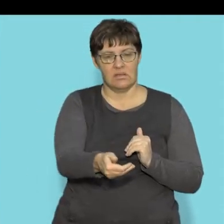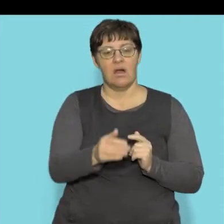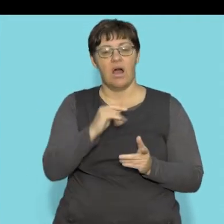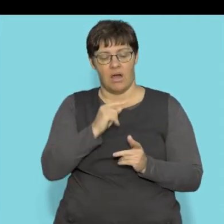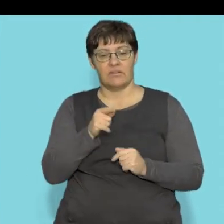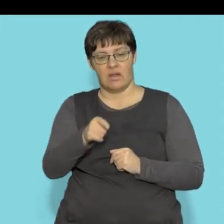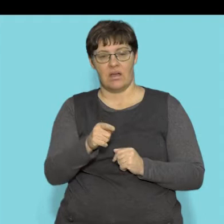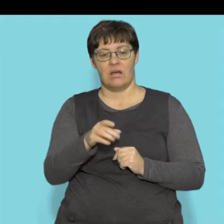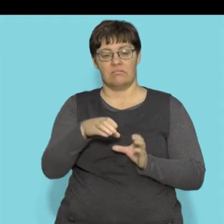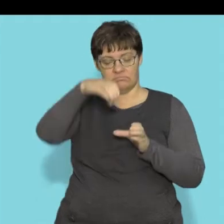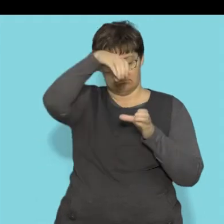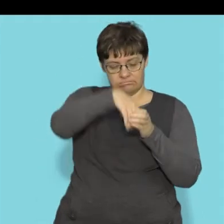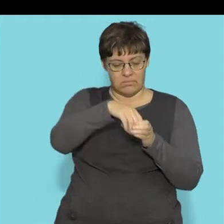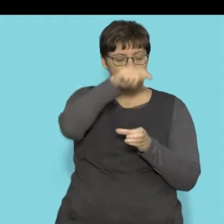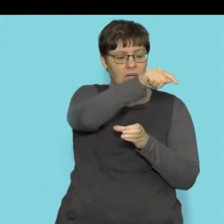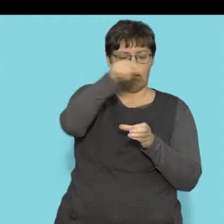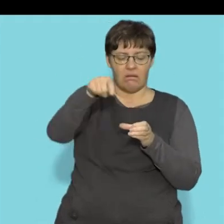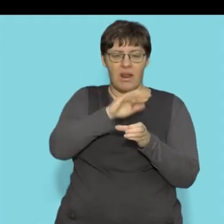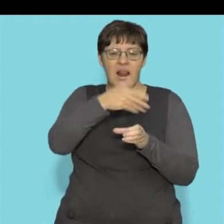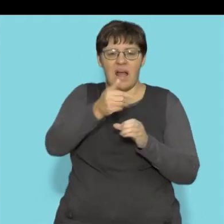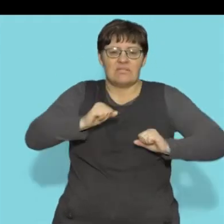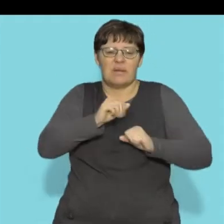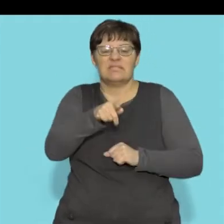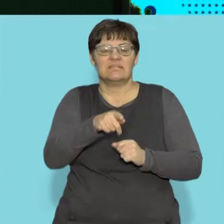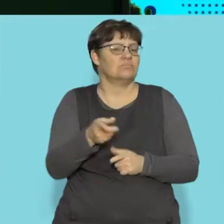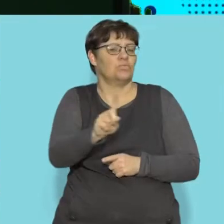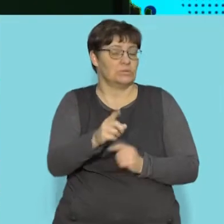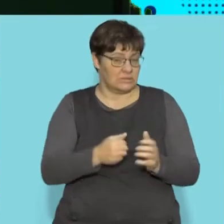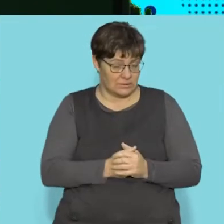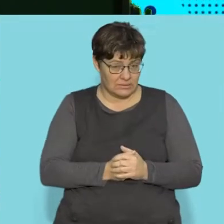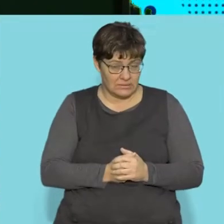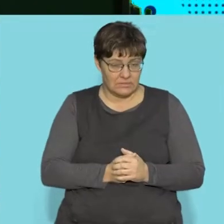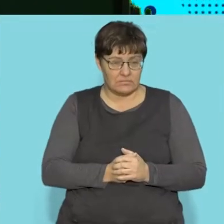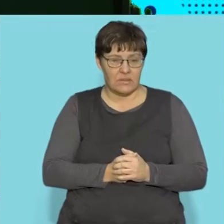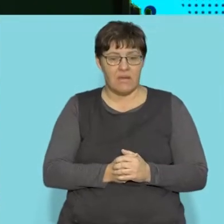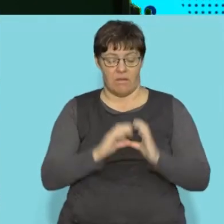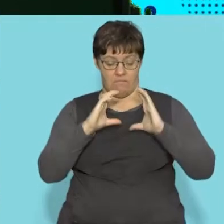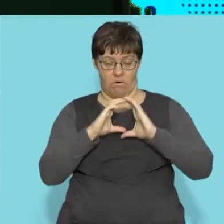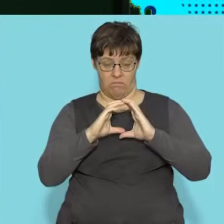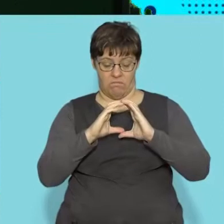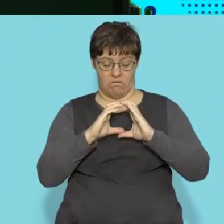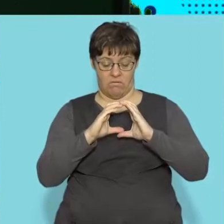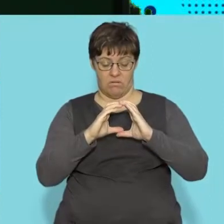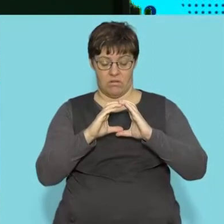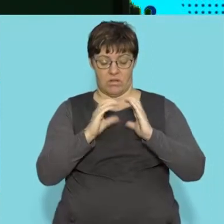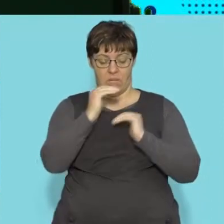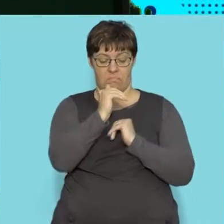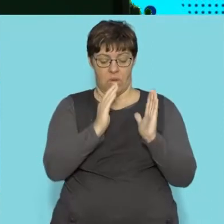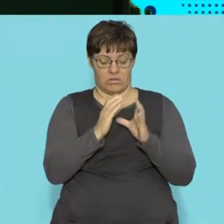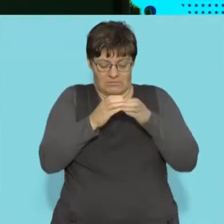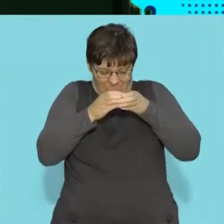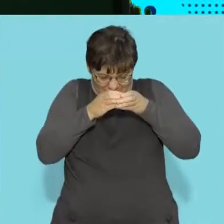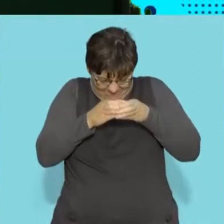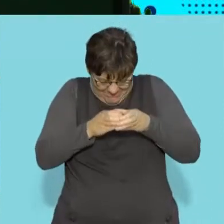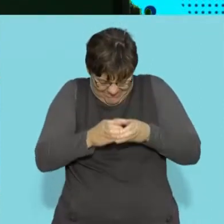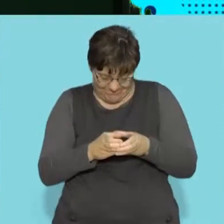ball is placed into it. So essentially, everyone, we have a glass ball that has been just squeezed